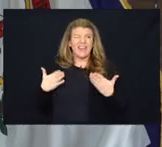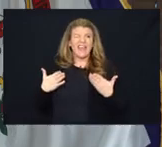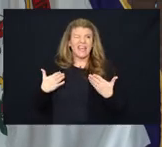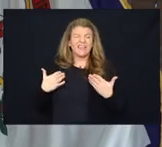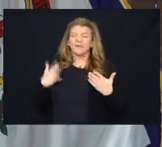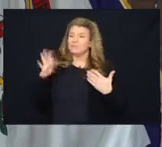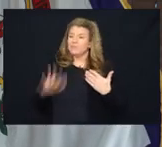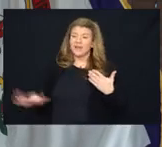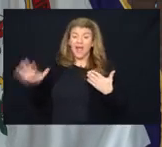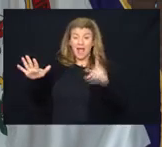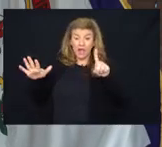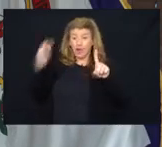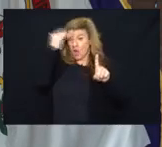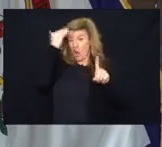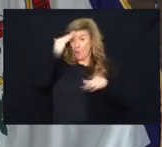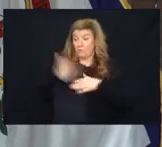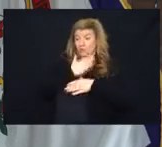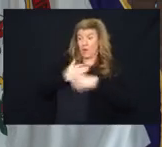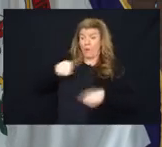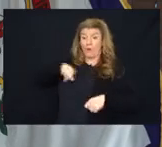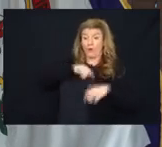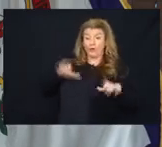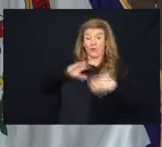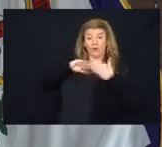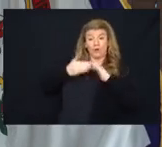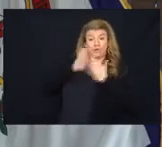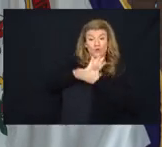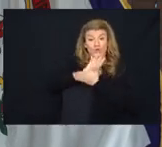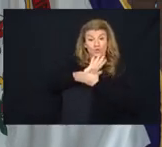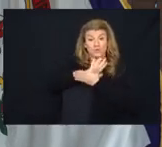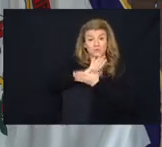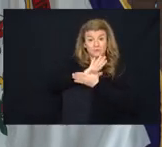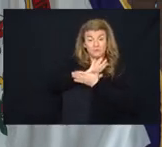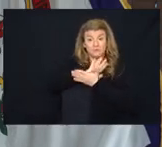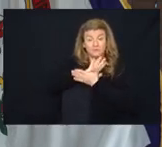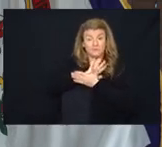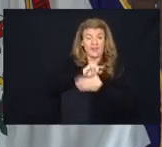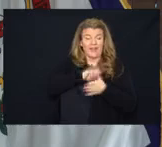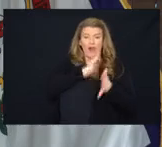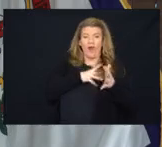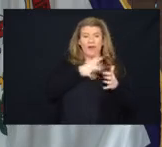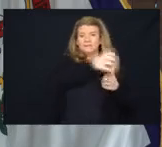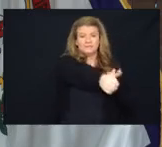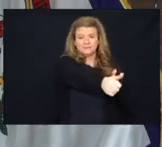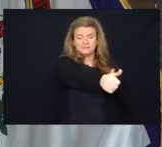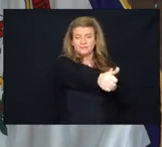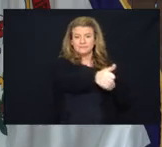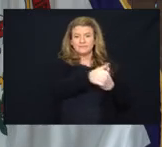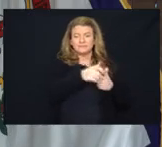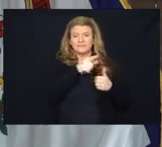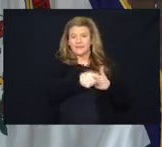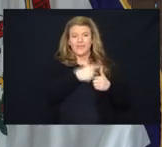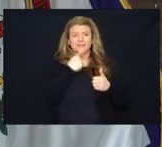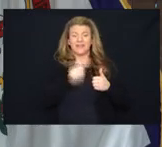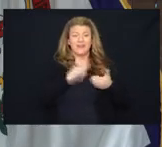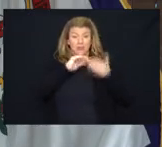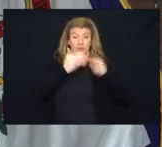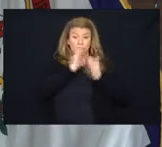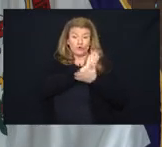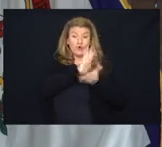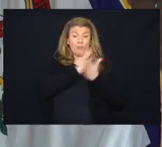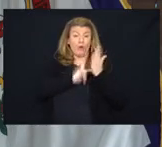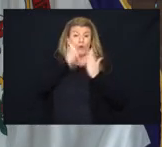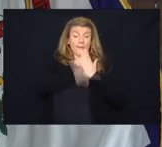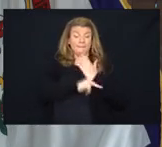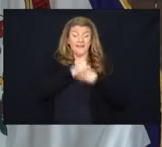between what we're doing with communities and schools, they're way out ahead. Like I said, the Communities and Schools